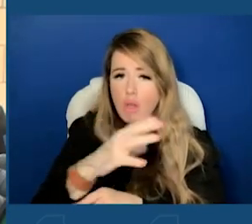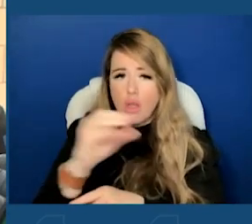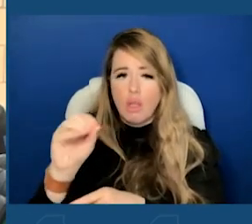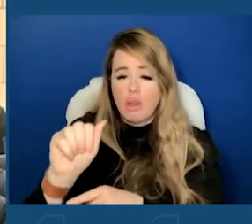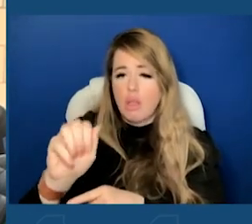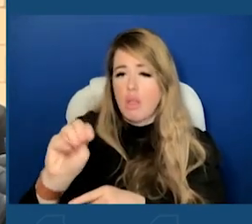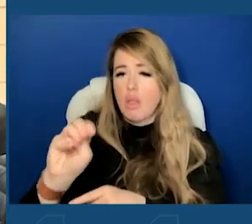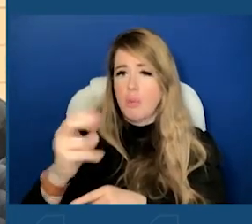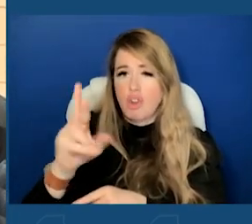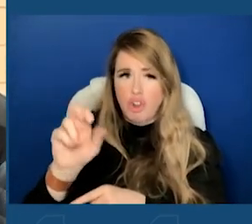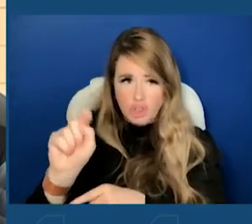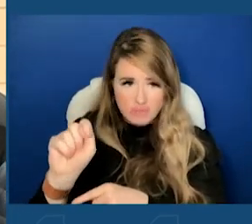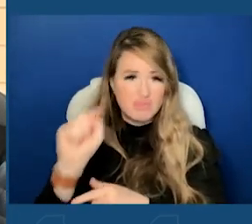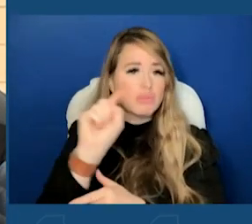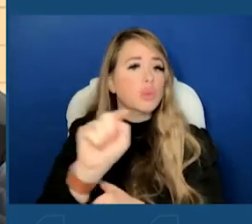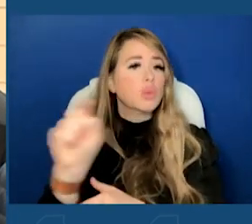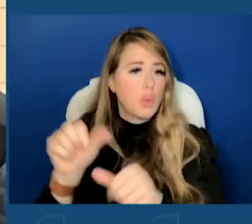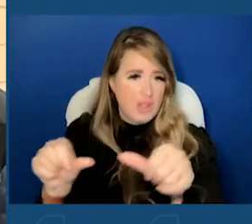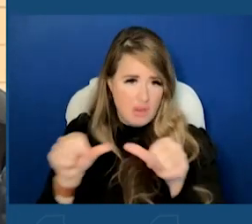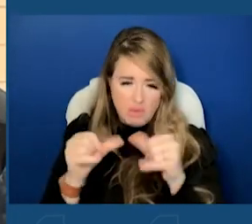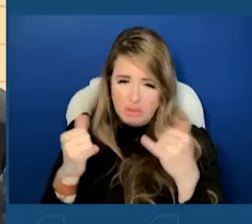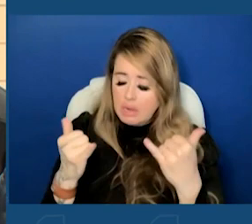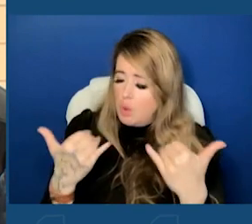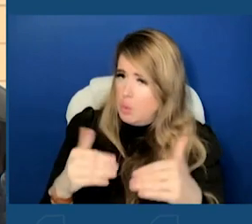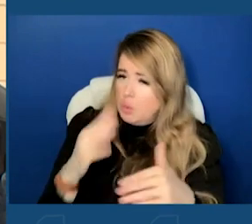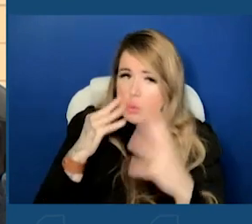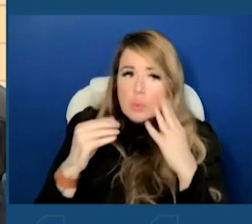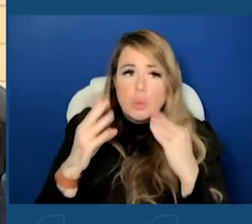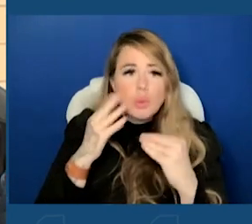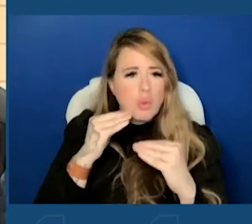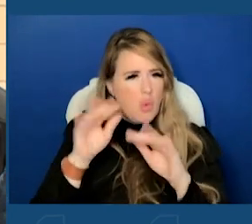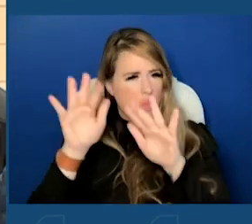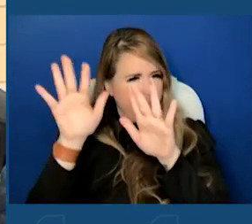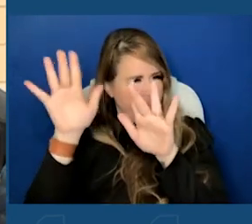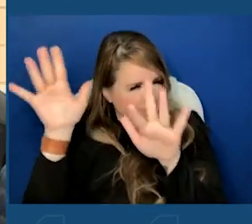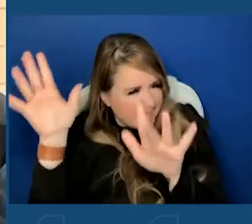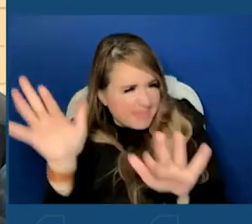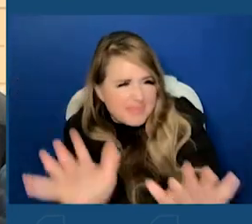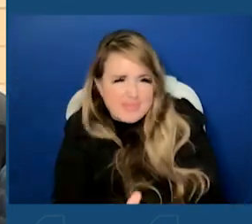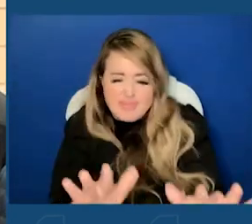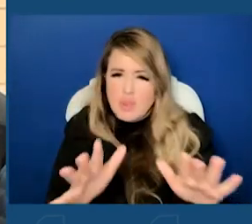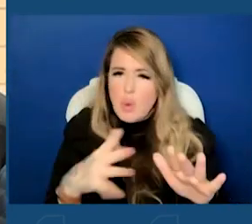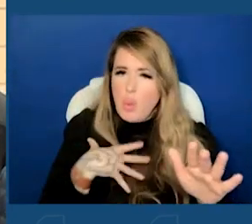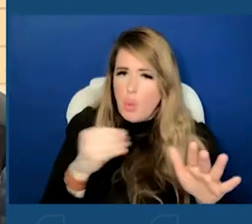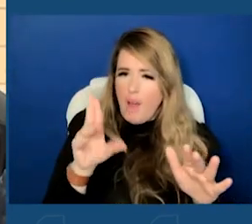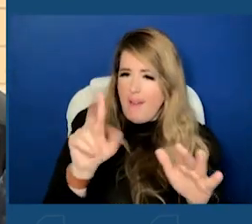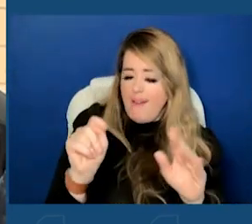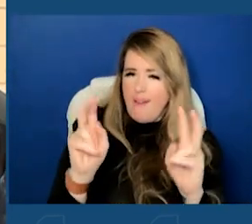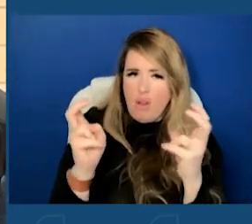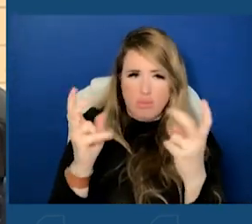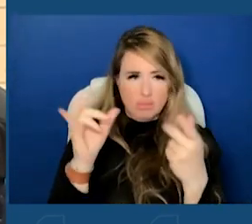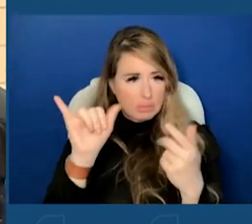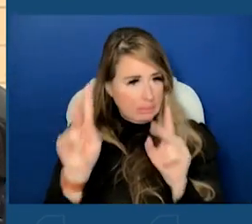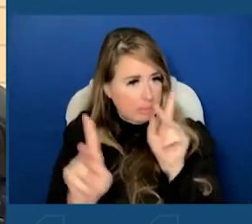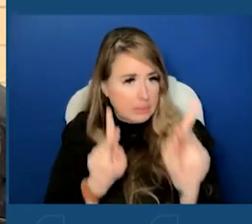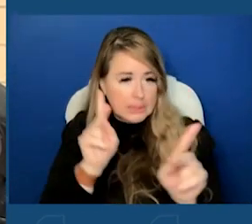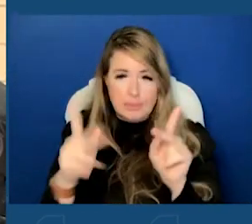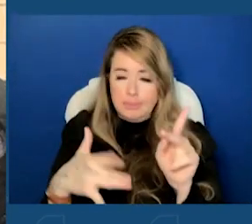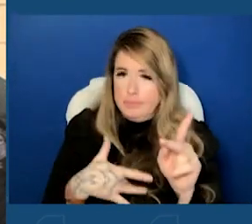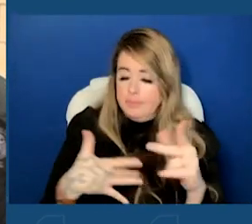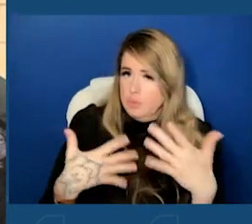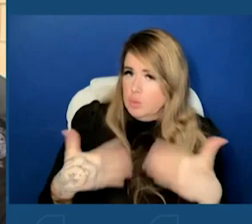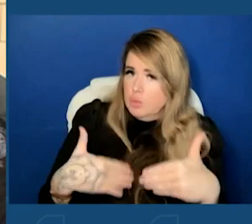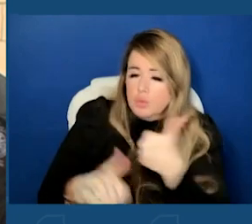areas have experienced very dangerous whiteout conditions, dangerous not only for the residents but also for first